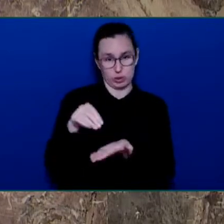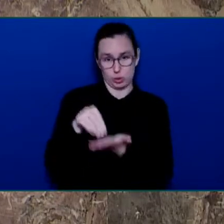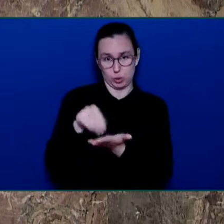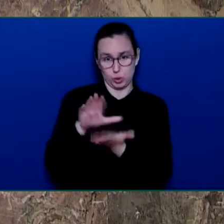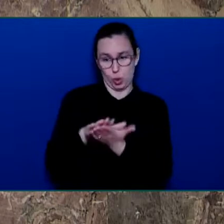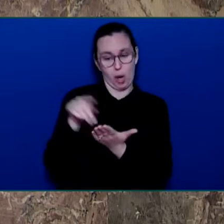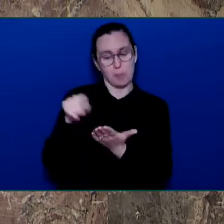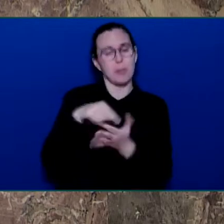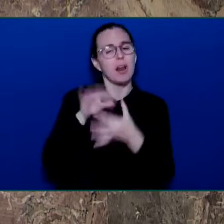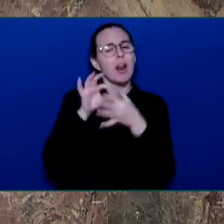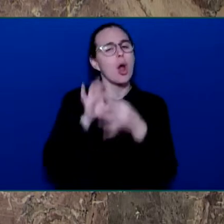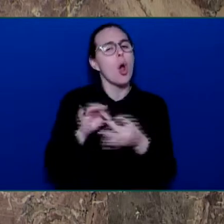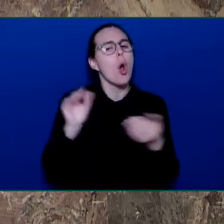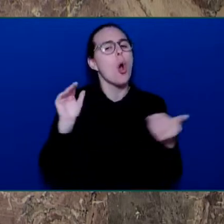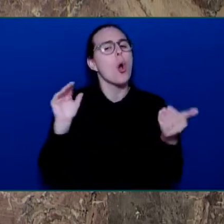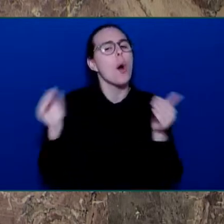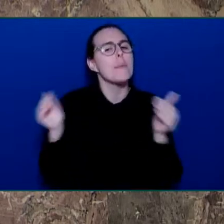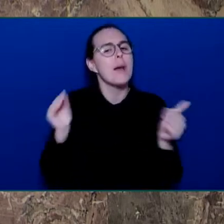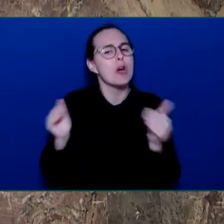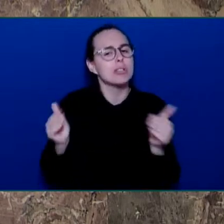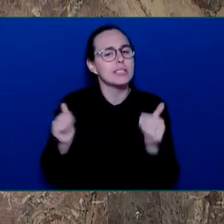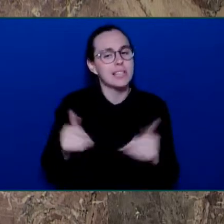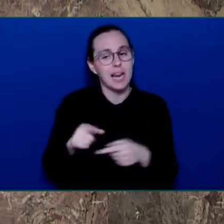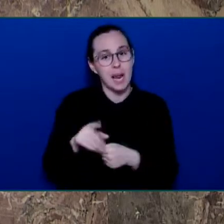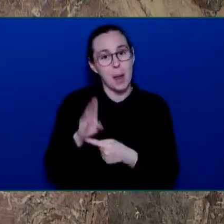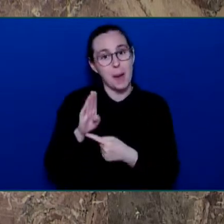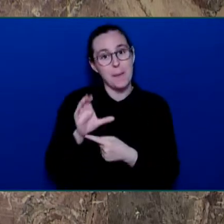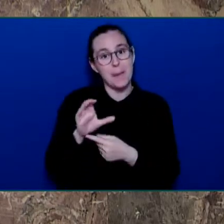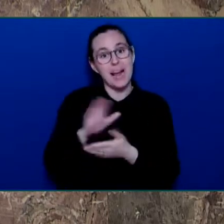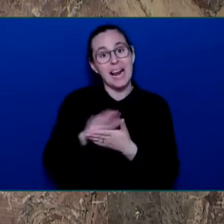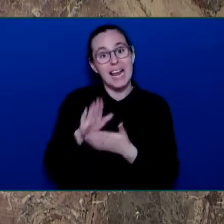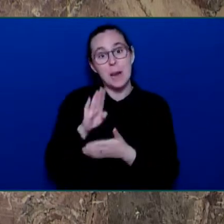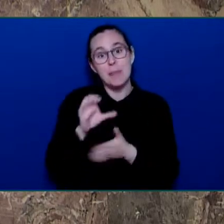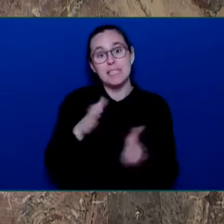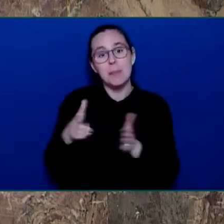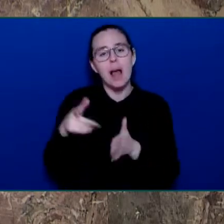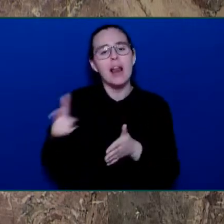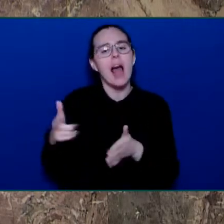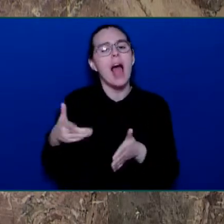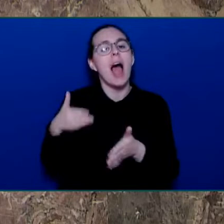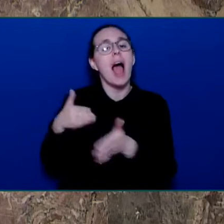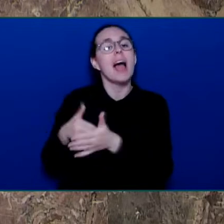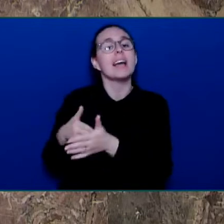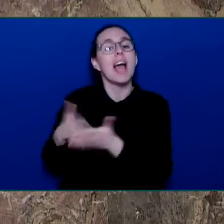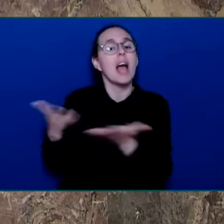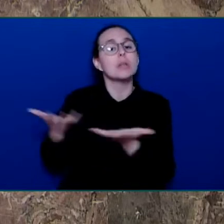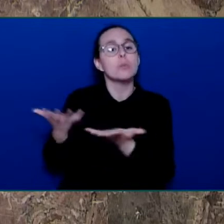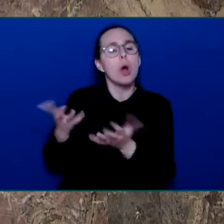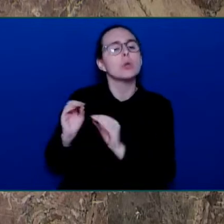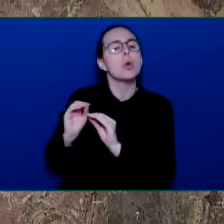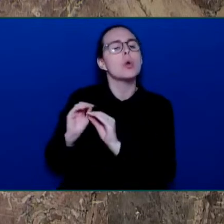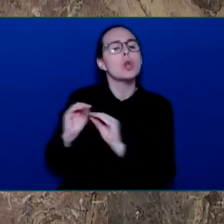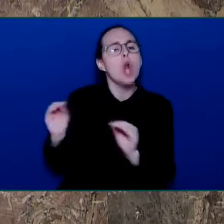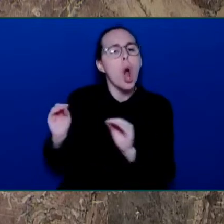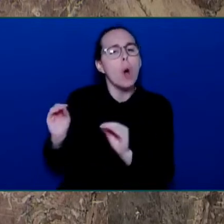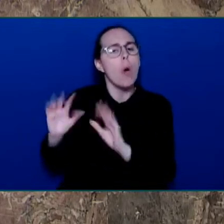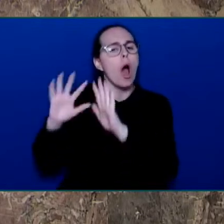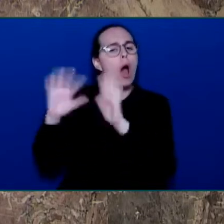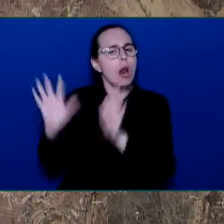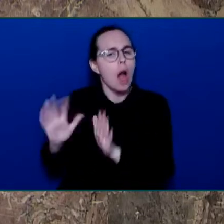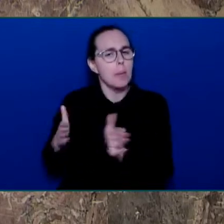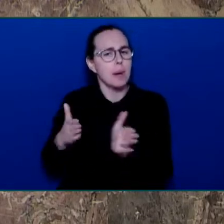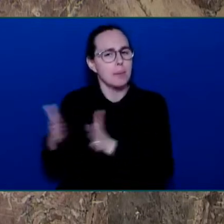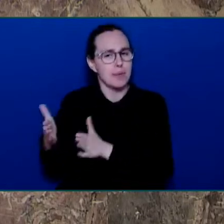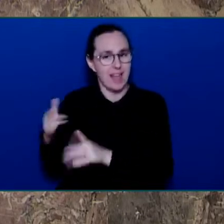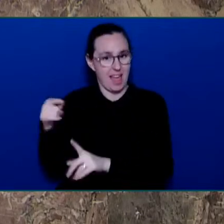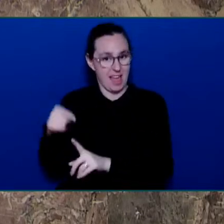climate plan whatsoever, which is what existed in 2017 prior to a change in government. If